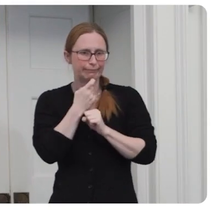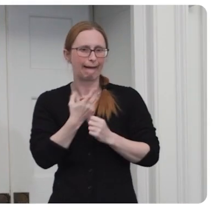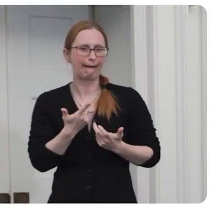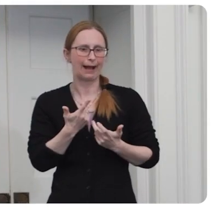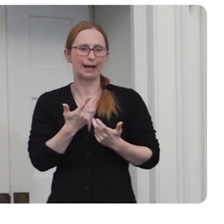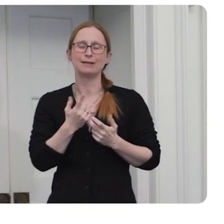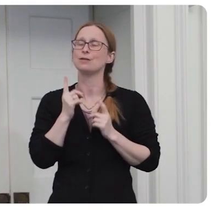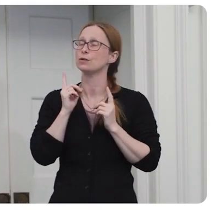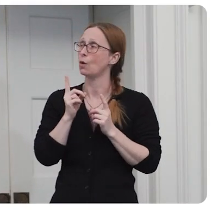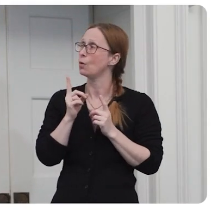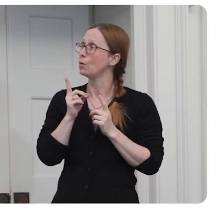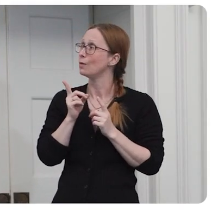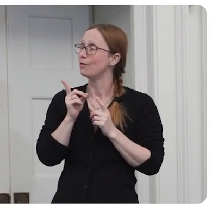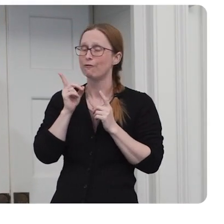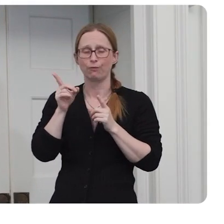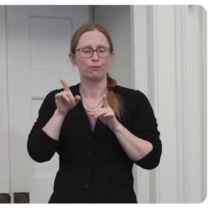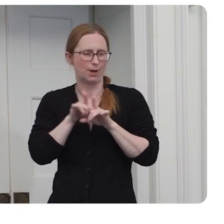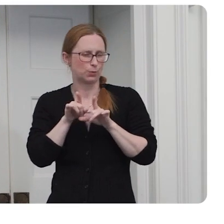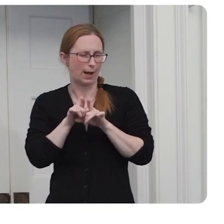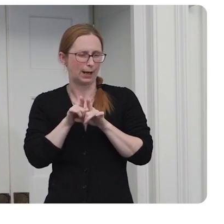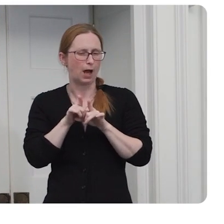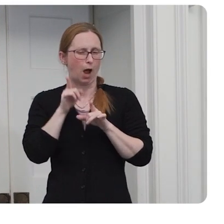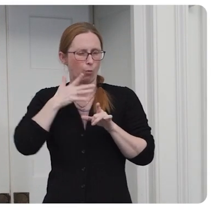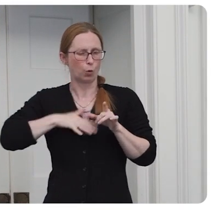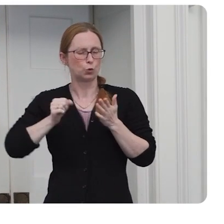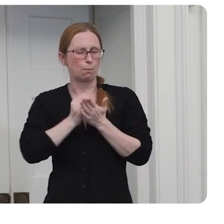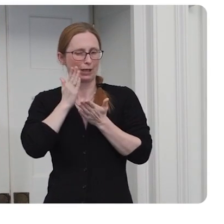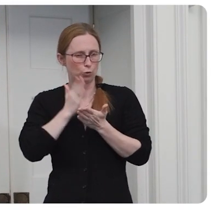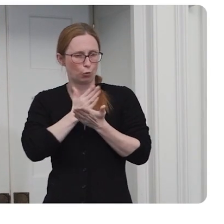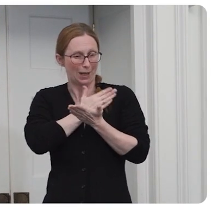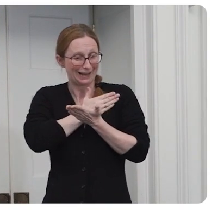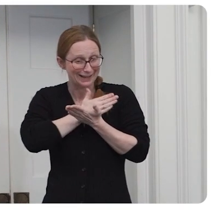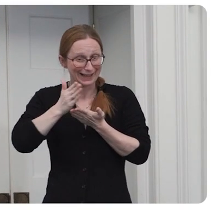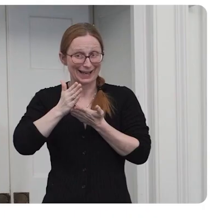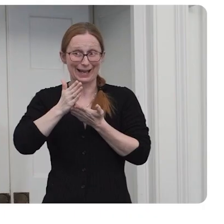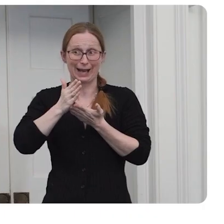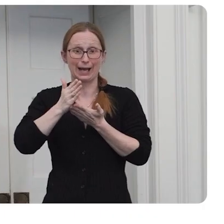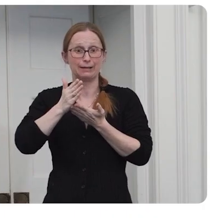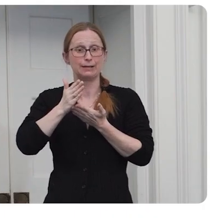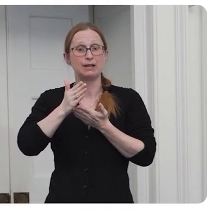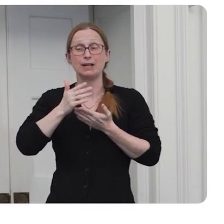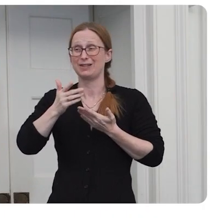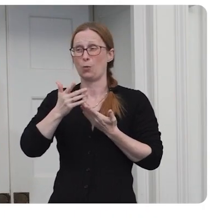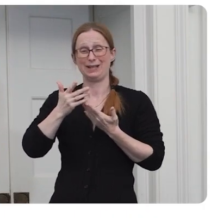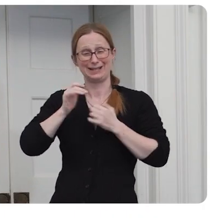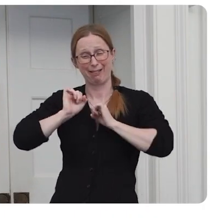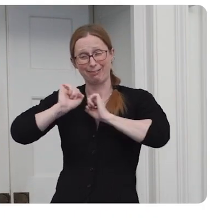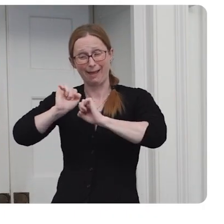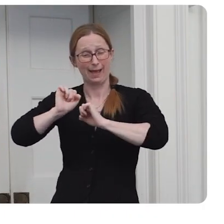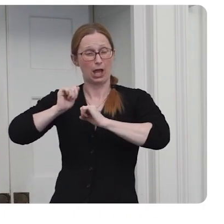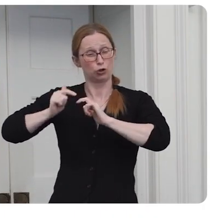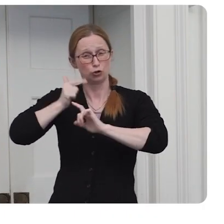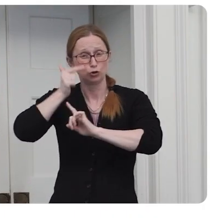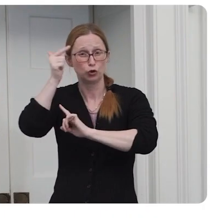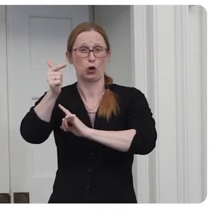And for that way, I want to also make sure that it is clear that it's for people who are home and going